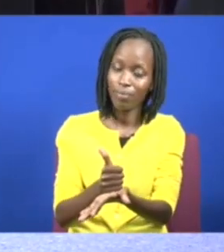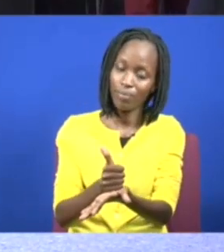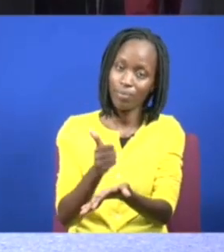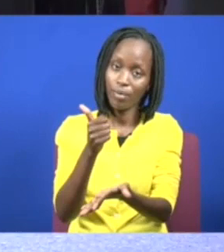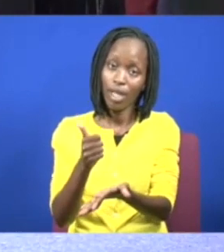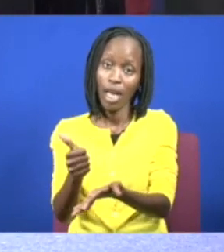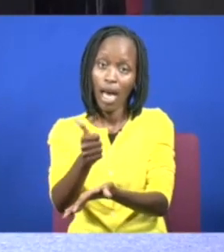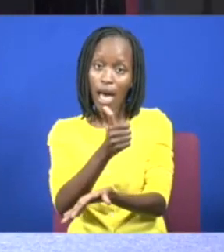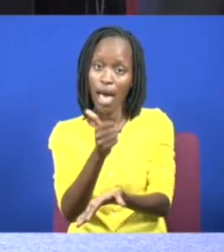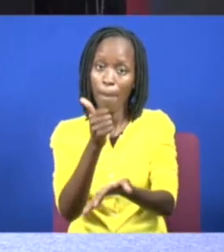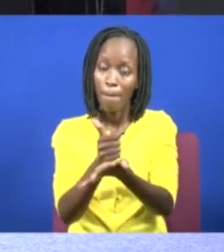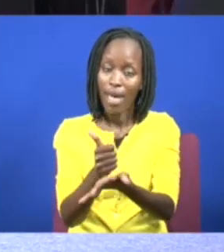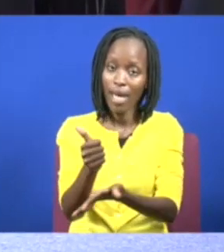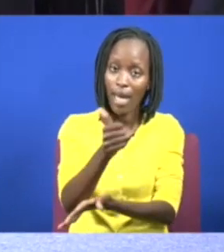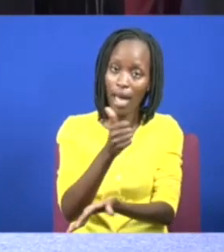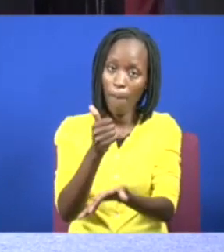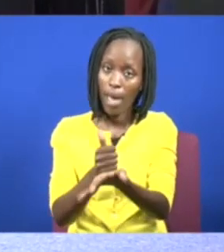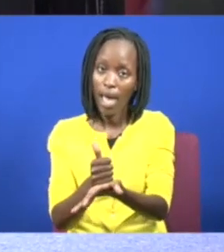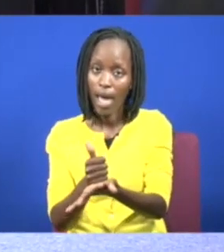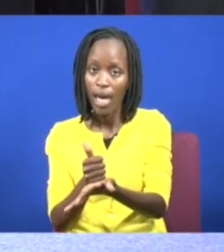amen, amen,